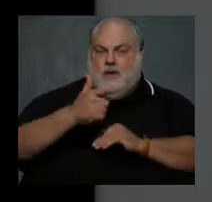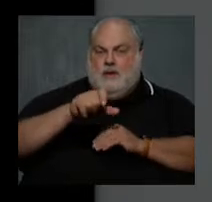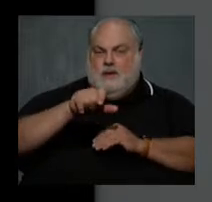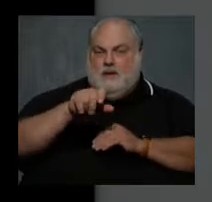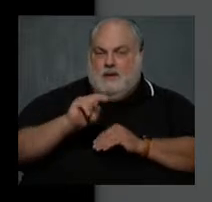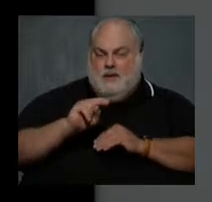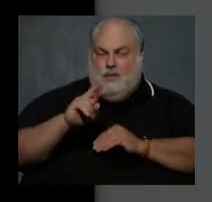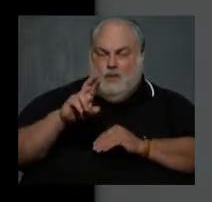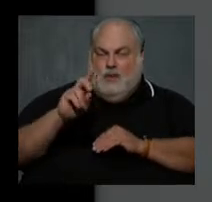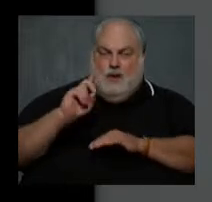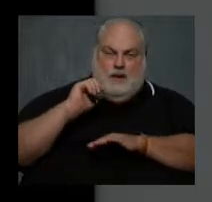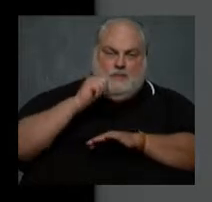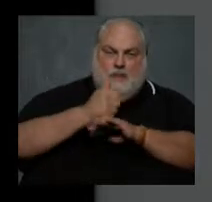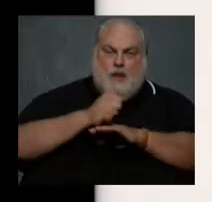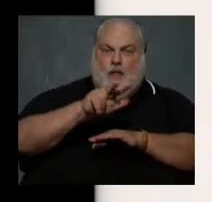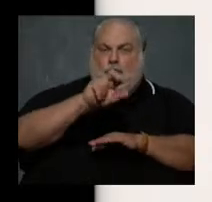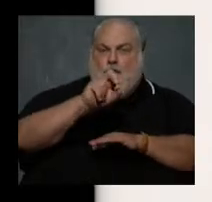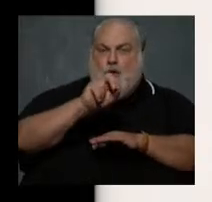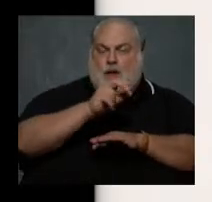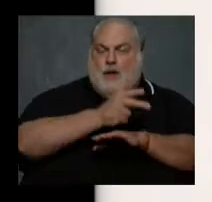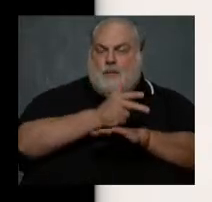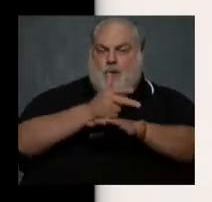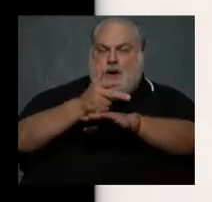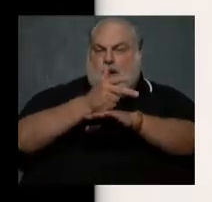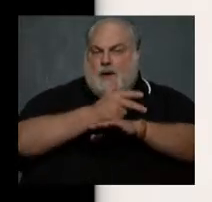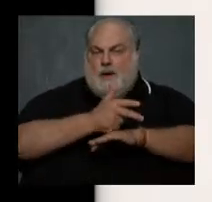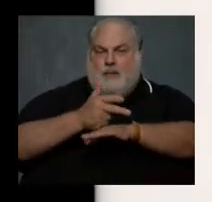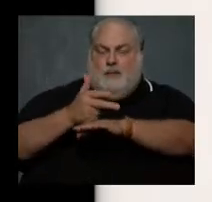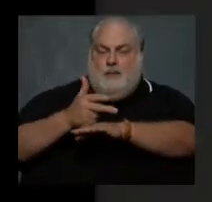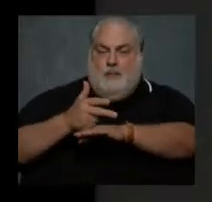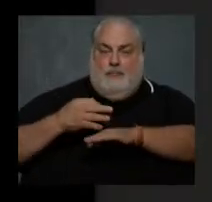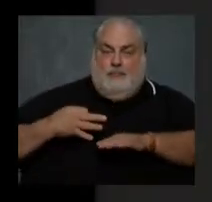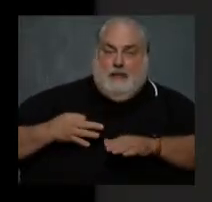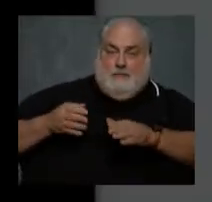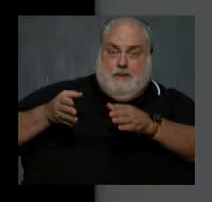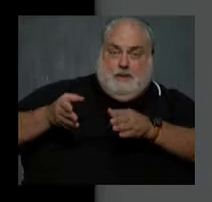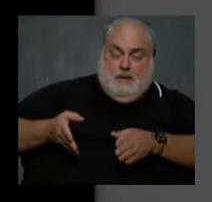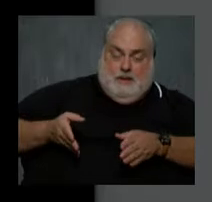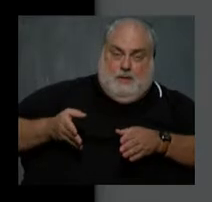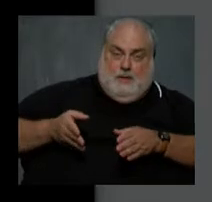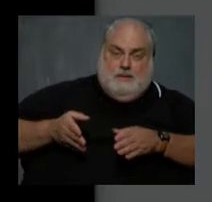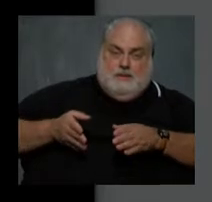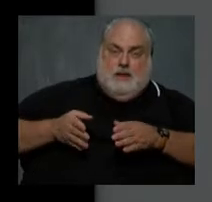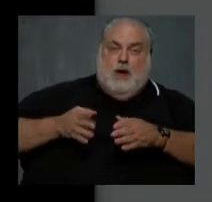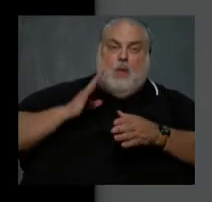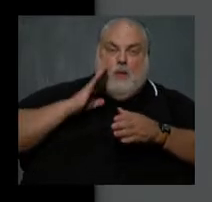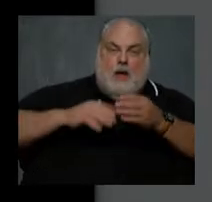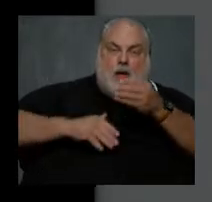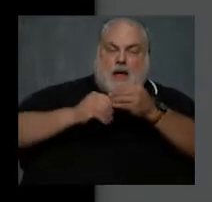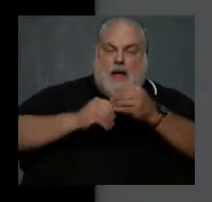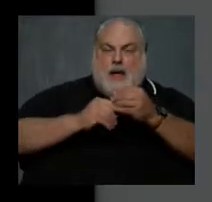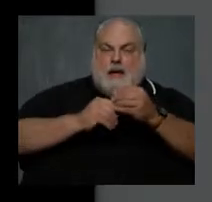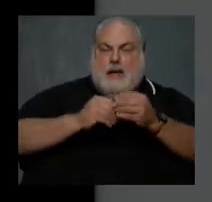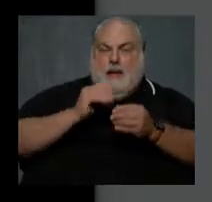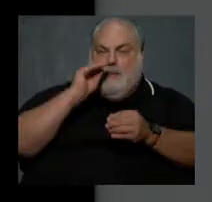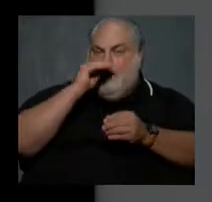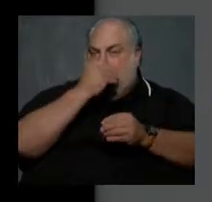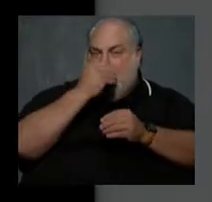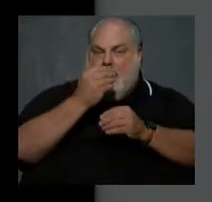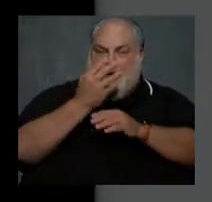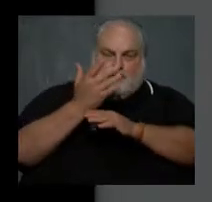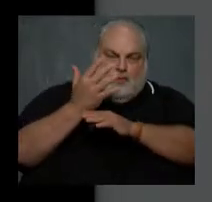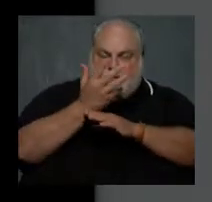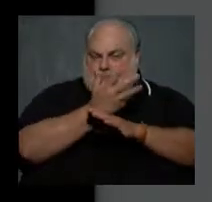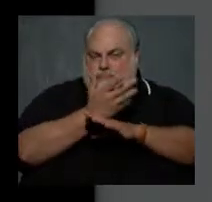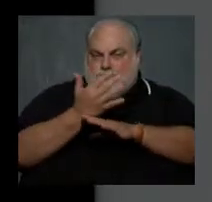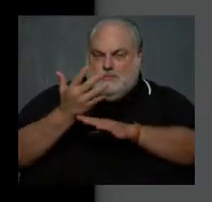plan indicates the placement of 30 parking spaces. The applicant indicates screening will be provided along the site's perimeter where adjacent to